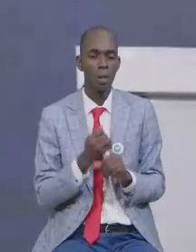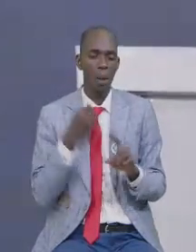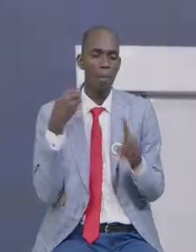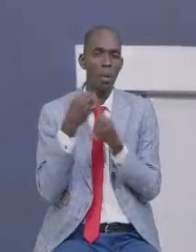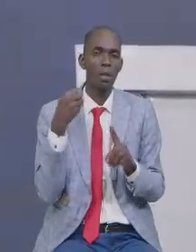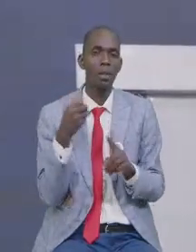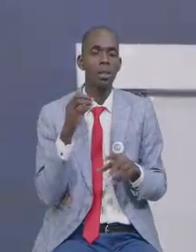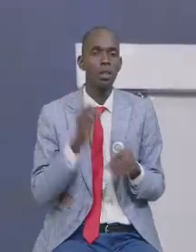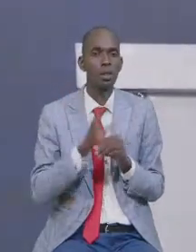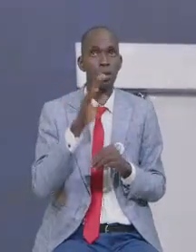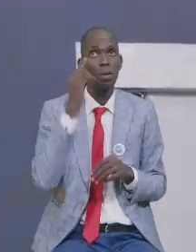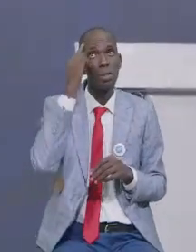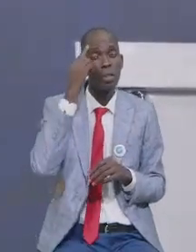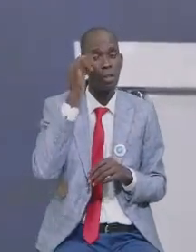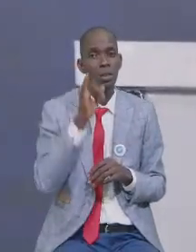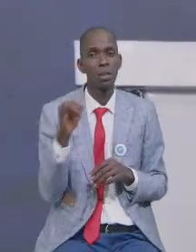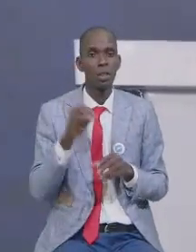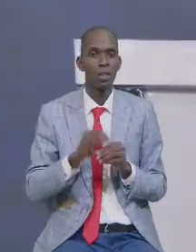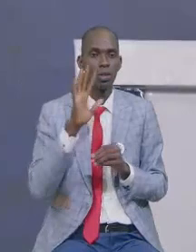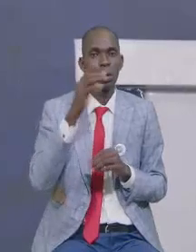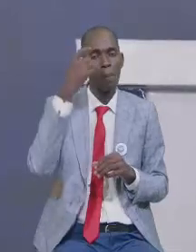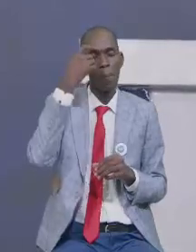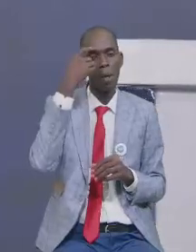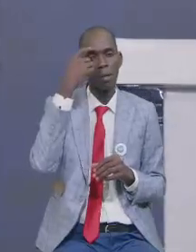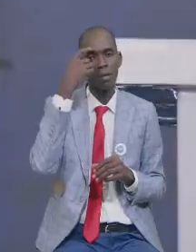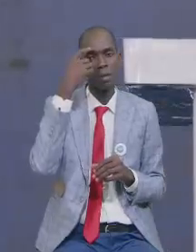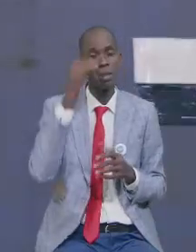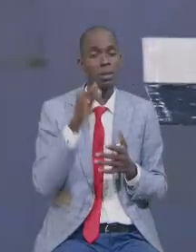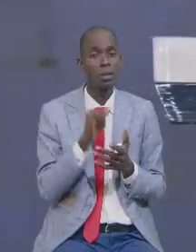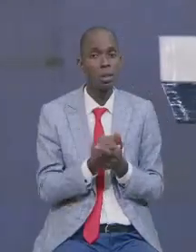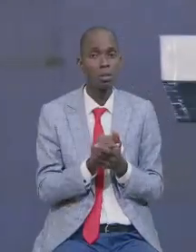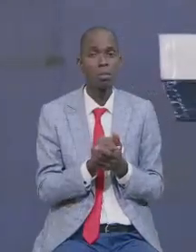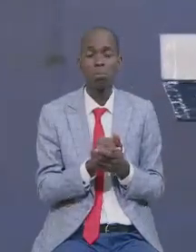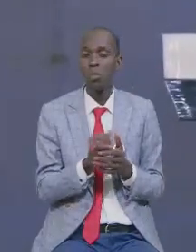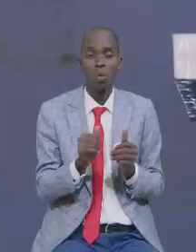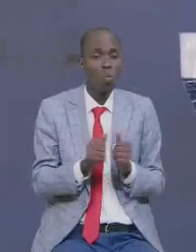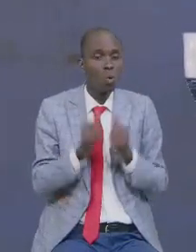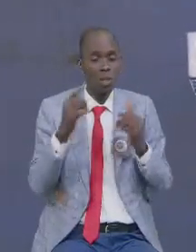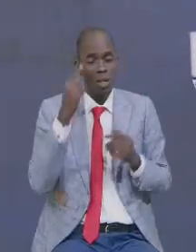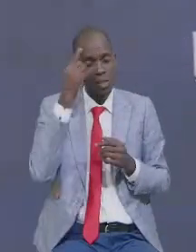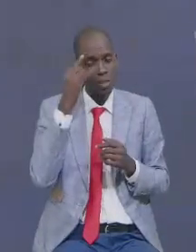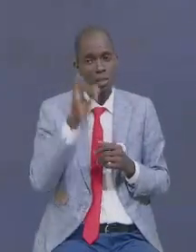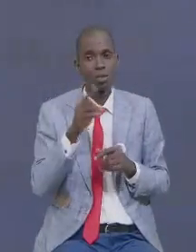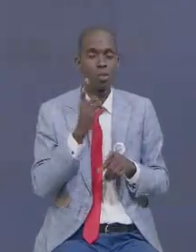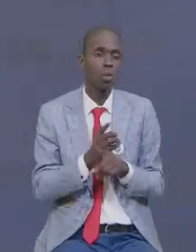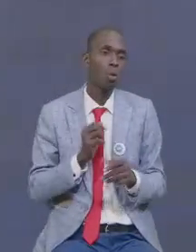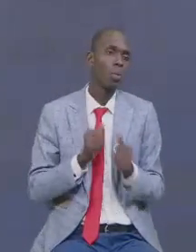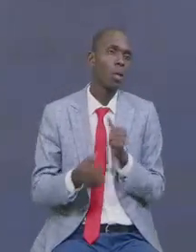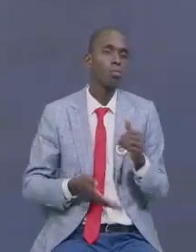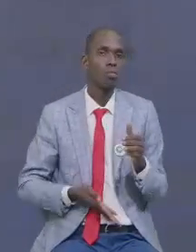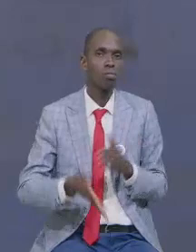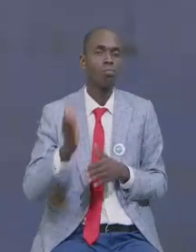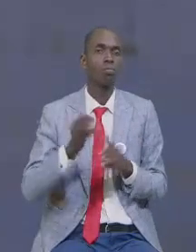your thinking, in your mind, that you even without thinking now, you just go through that and go through